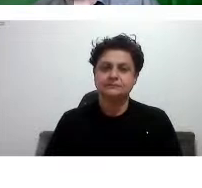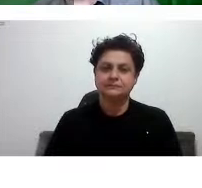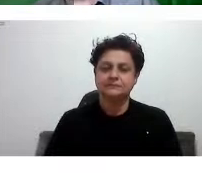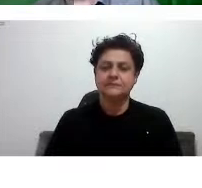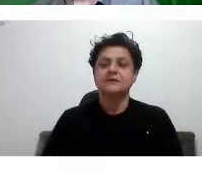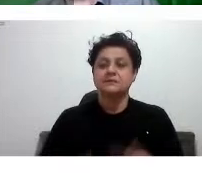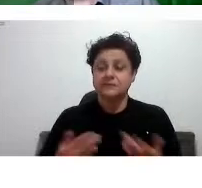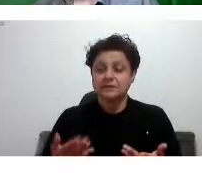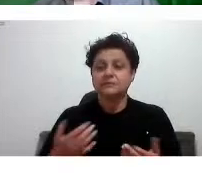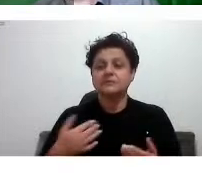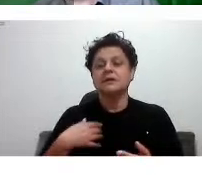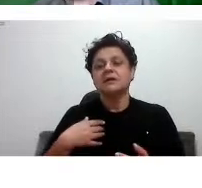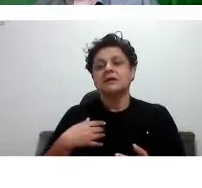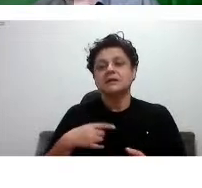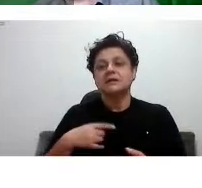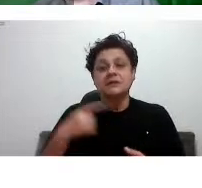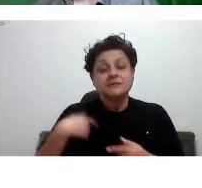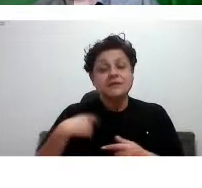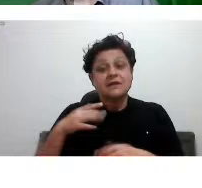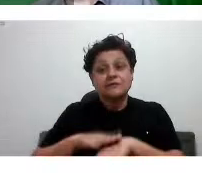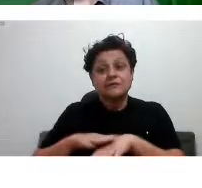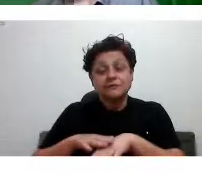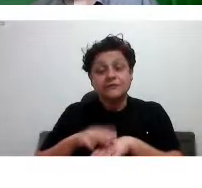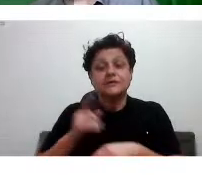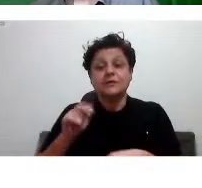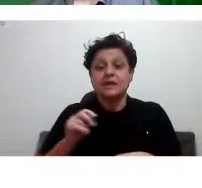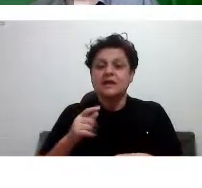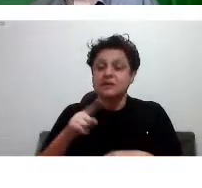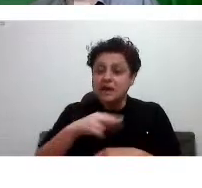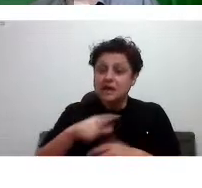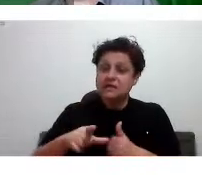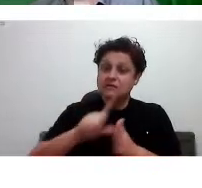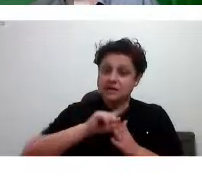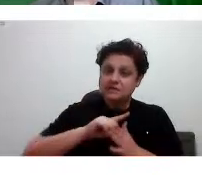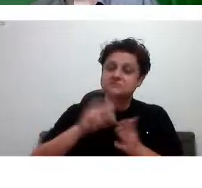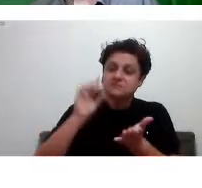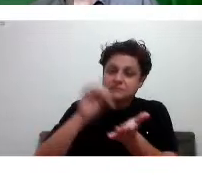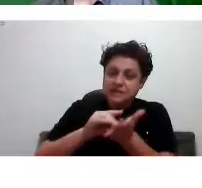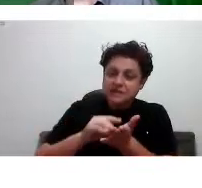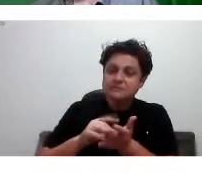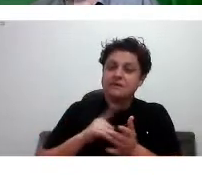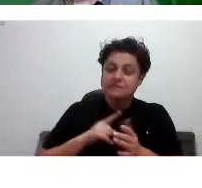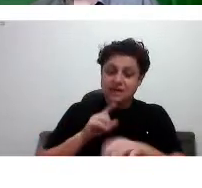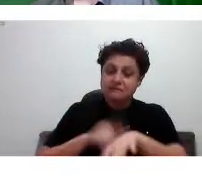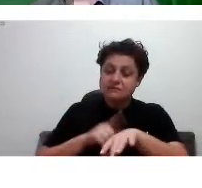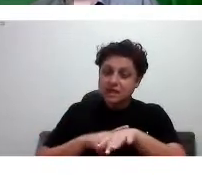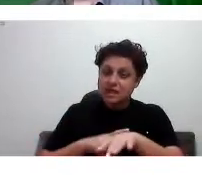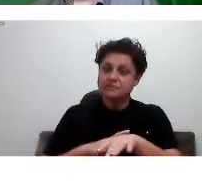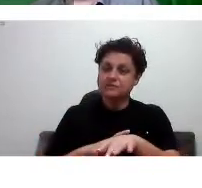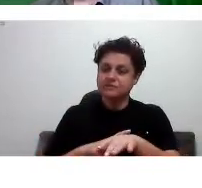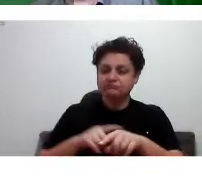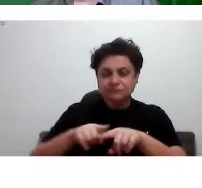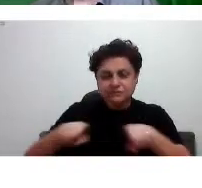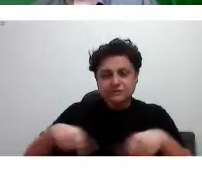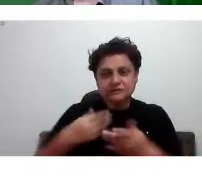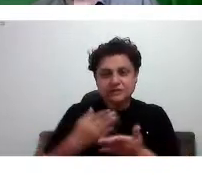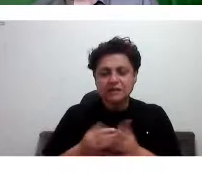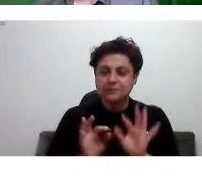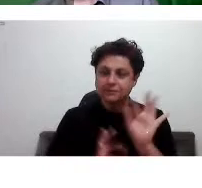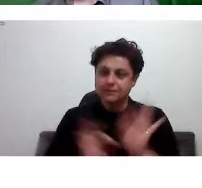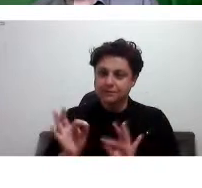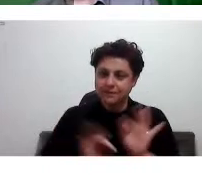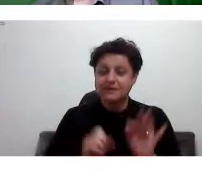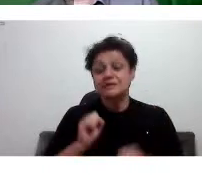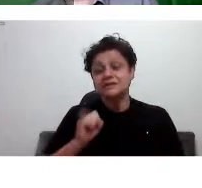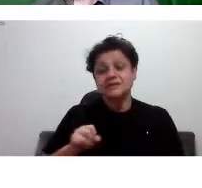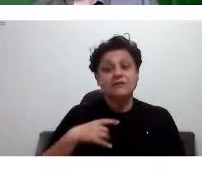you provide the listening material, the reading material, the listening material on a platform, for example? Is there a way of being able to provide the learners